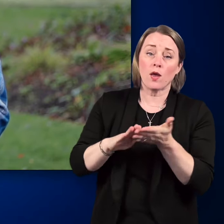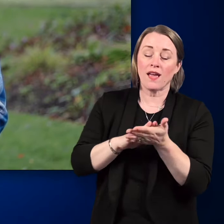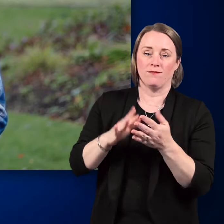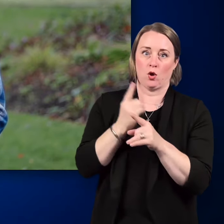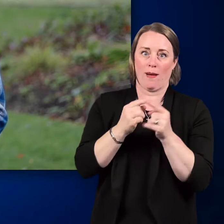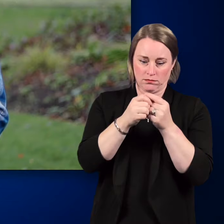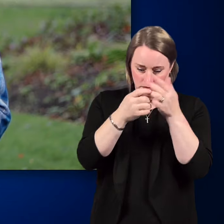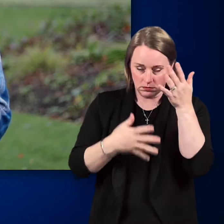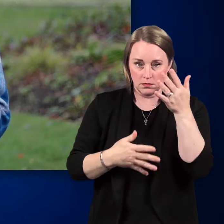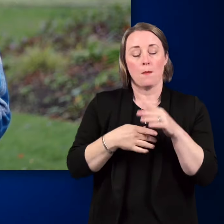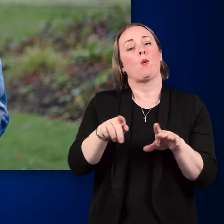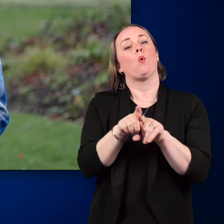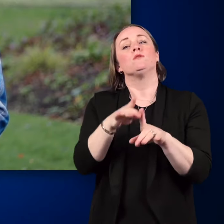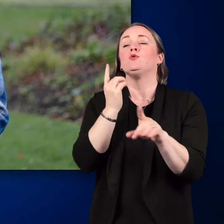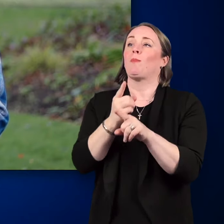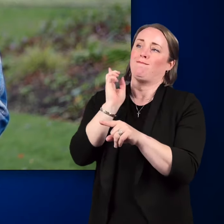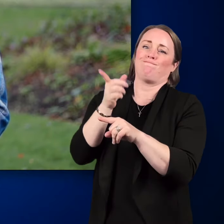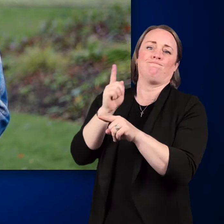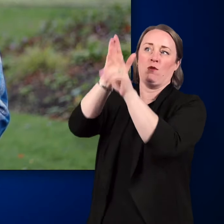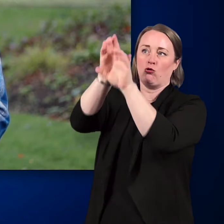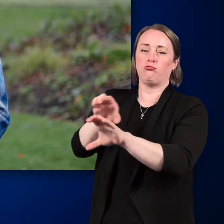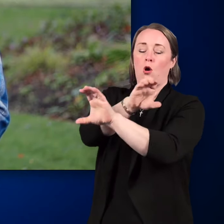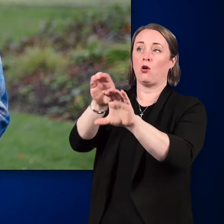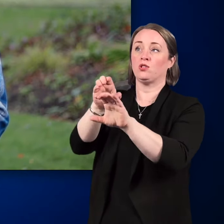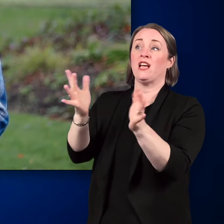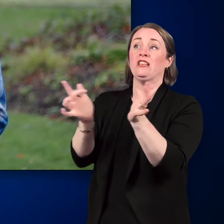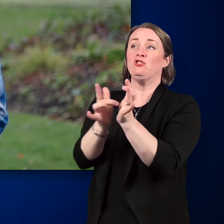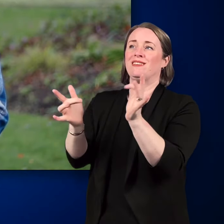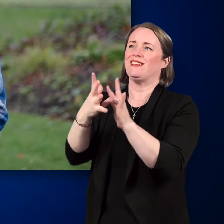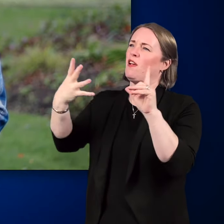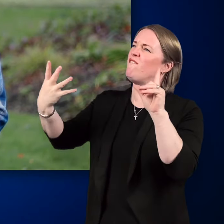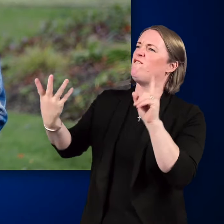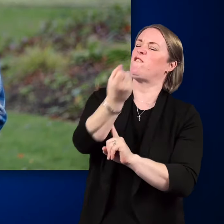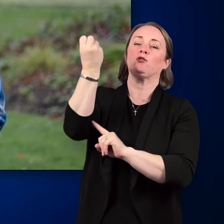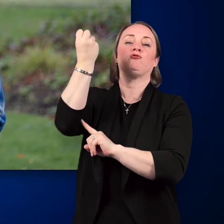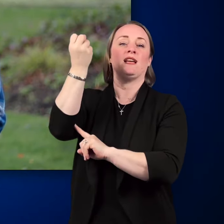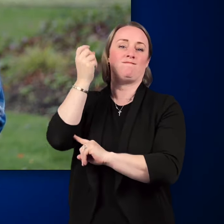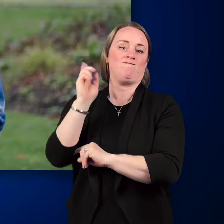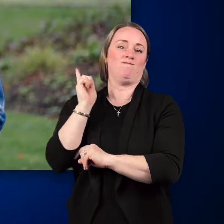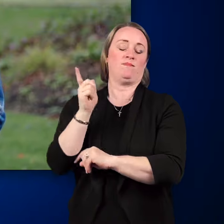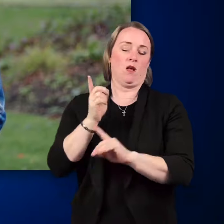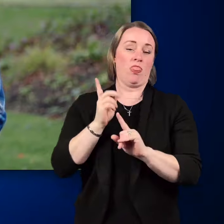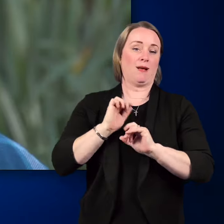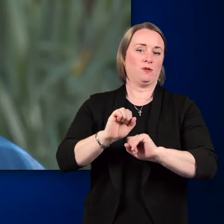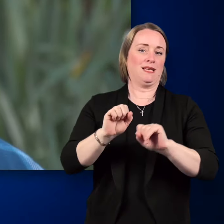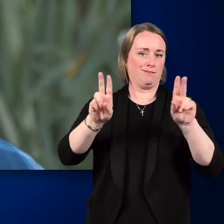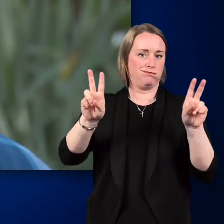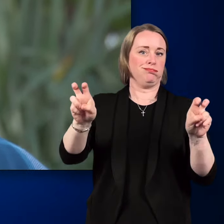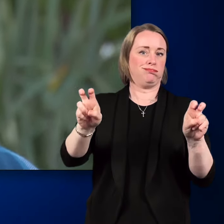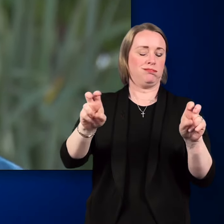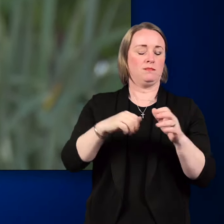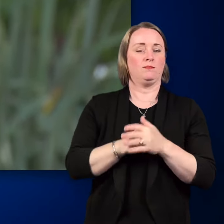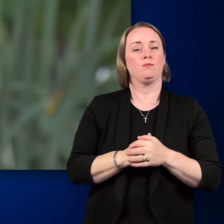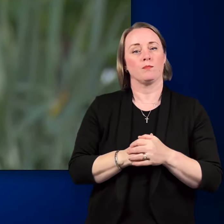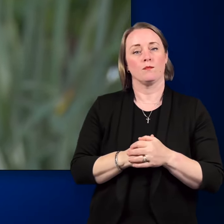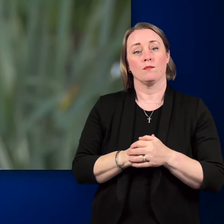cross, Christ was victorious. Christus Victor was the theological strand. And it's